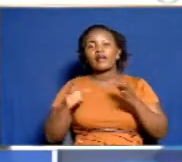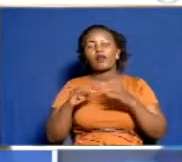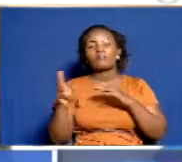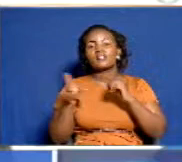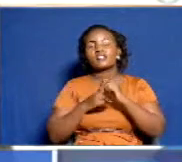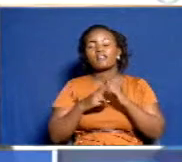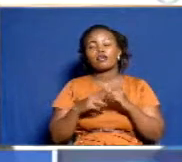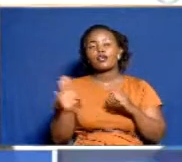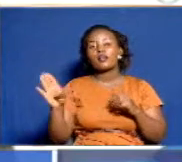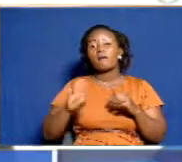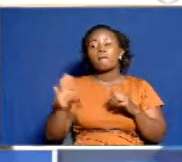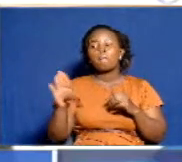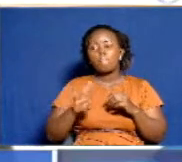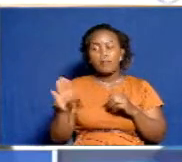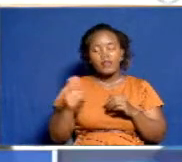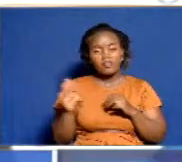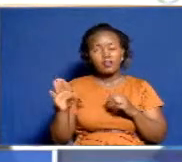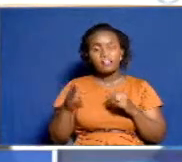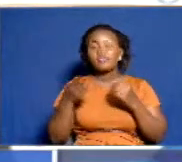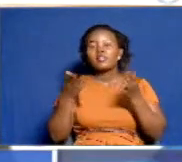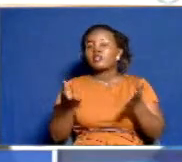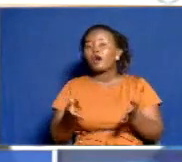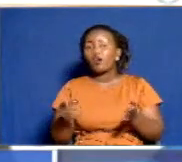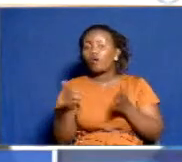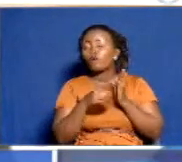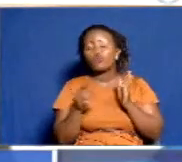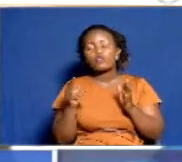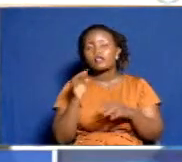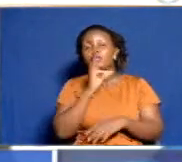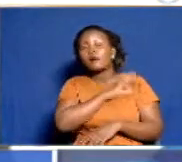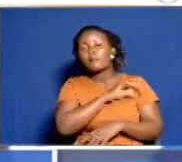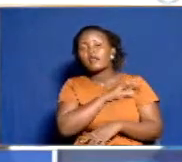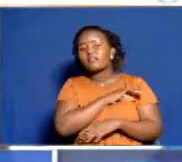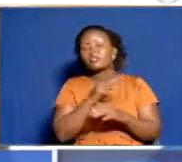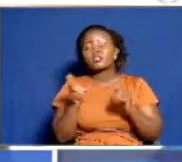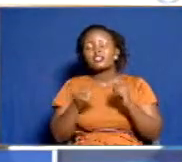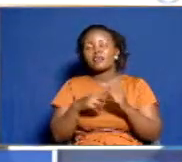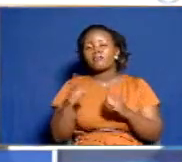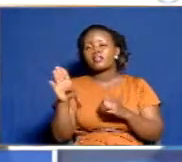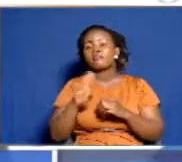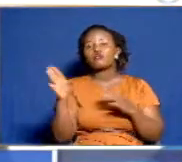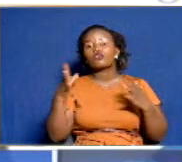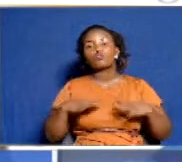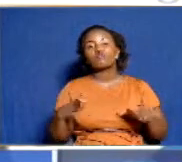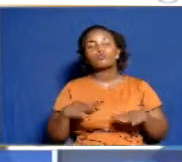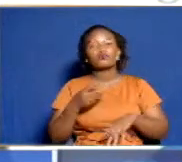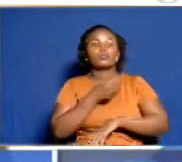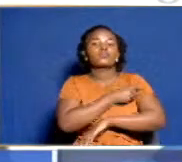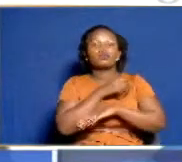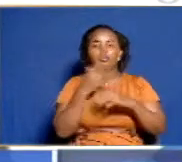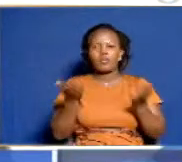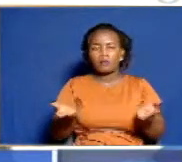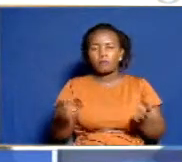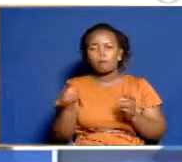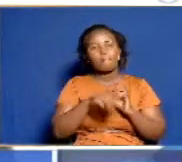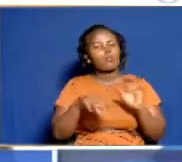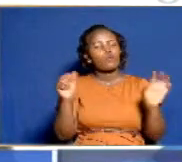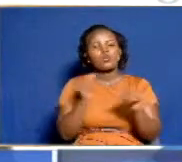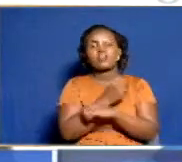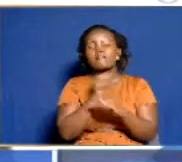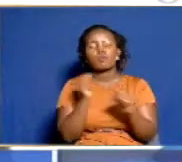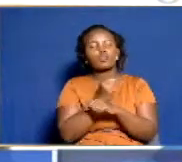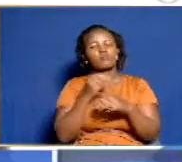world. So how are we going to get 7 billion people vaccinated in a short span of time? So we can't go into a full